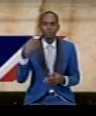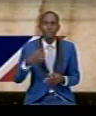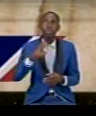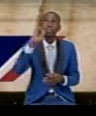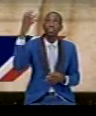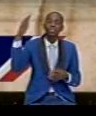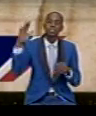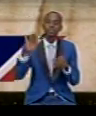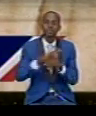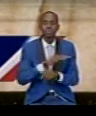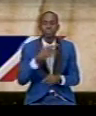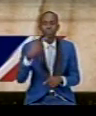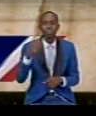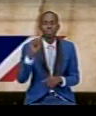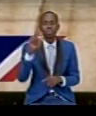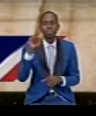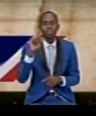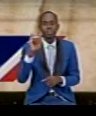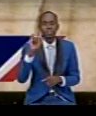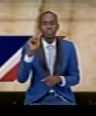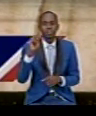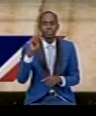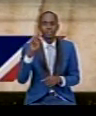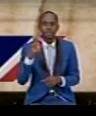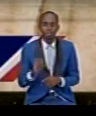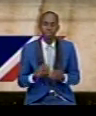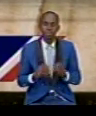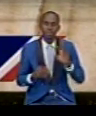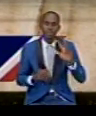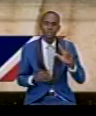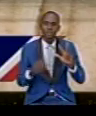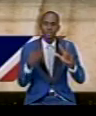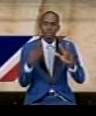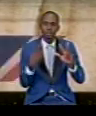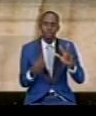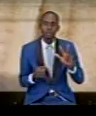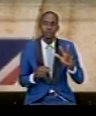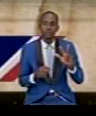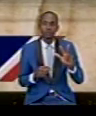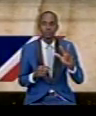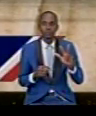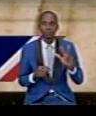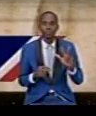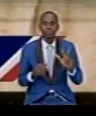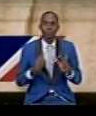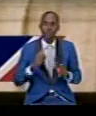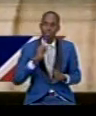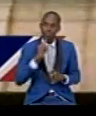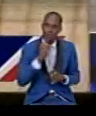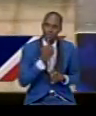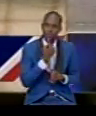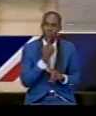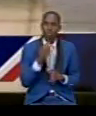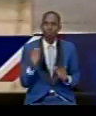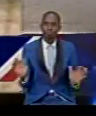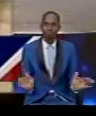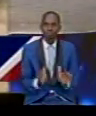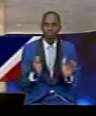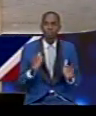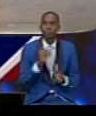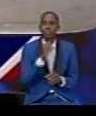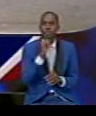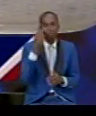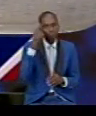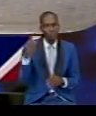Galatians number three the fermented Malaysians knowledge for their good let's look at number one